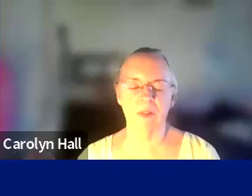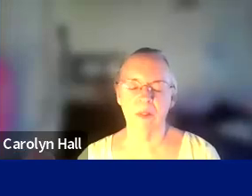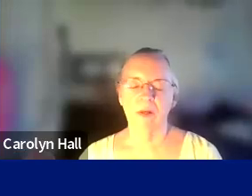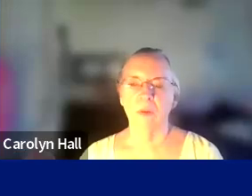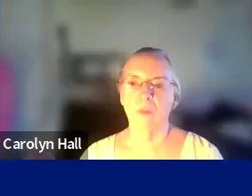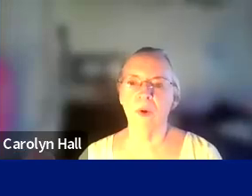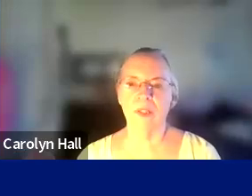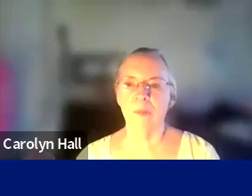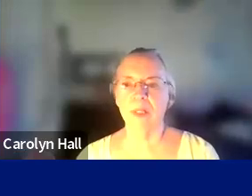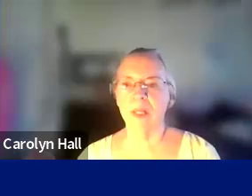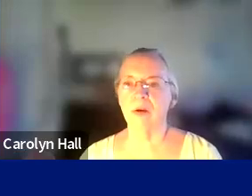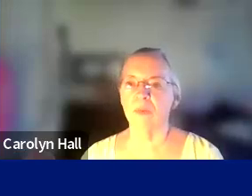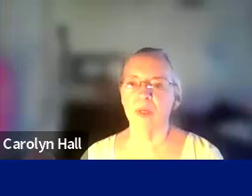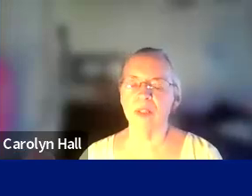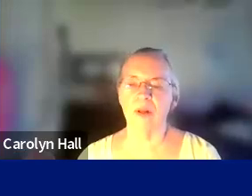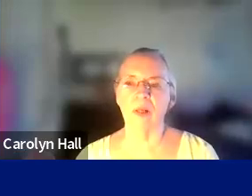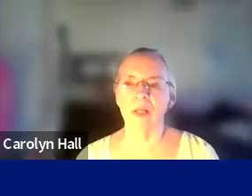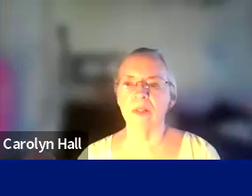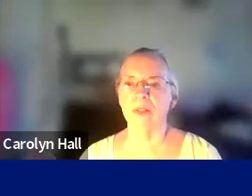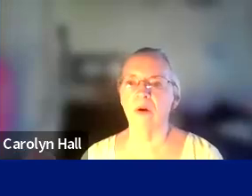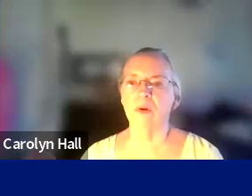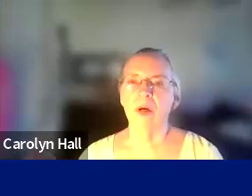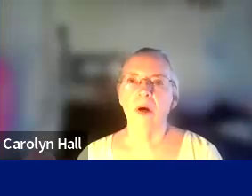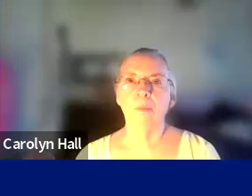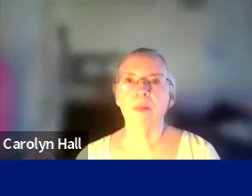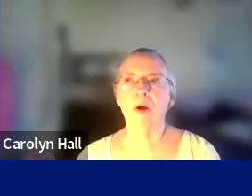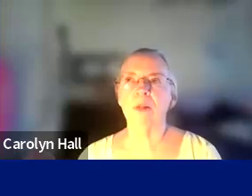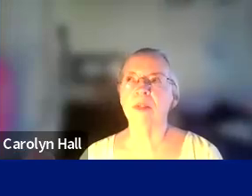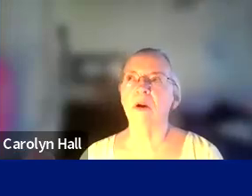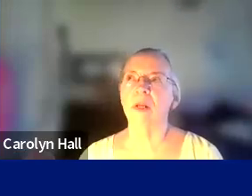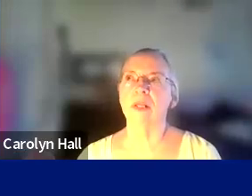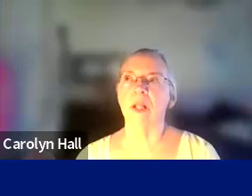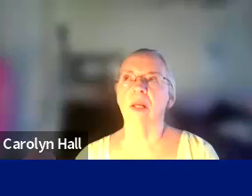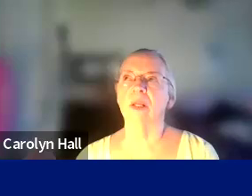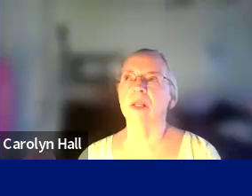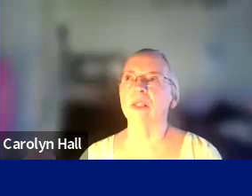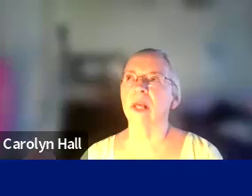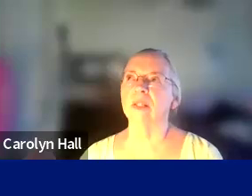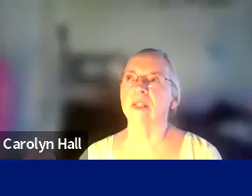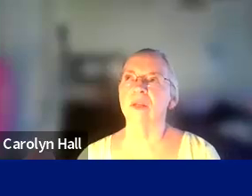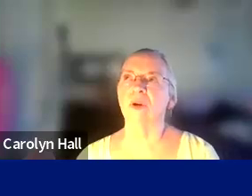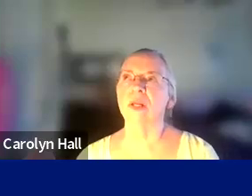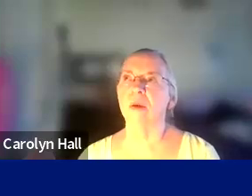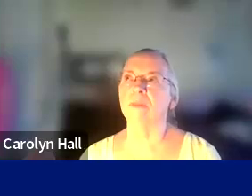what's up in the air and what's not. And so my thoughts is like, let's say the state tries